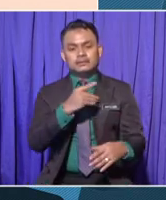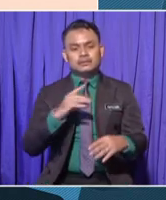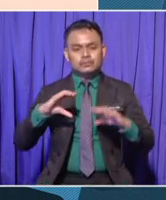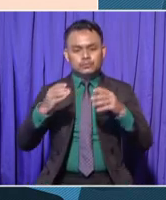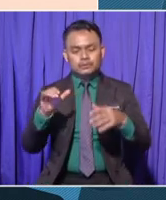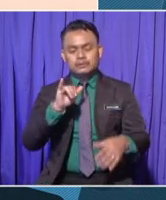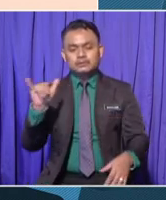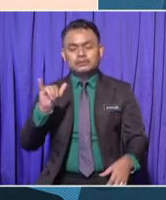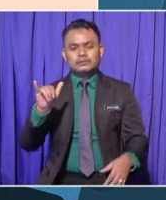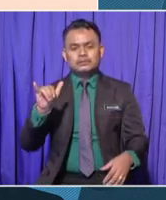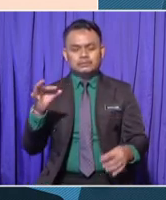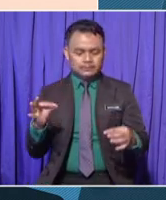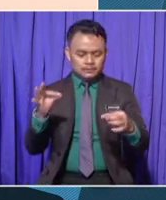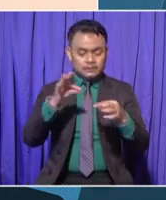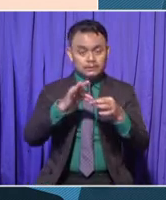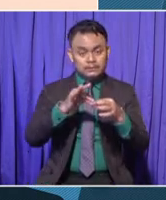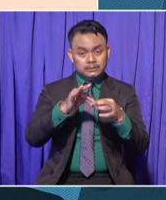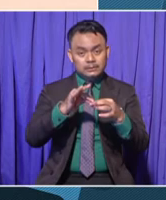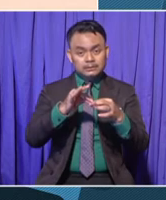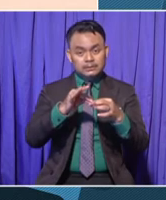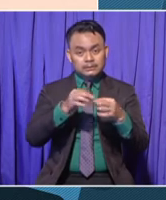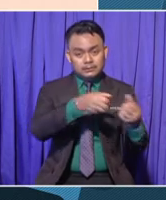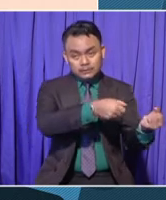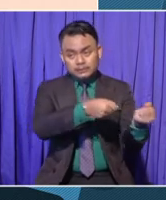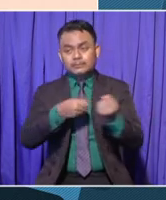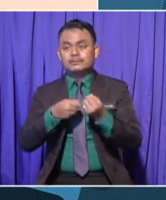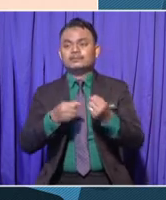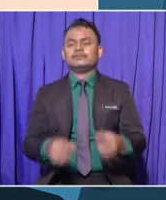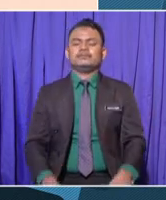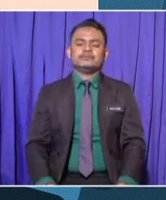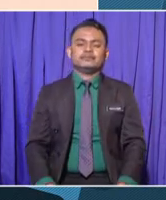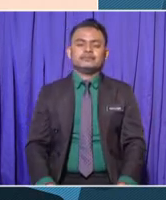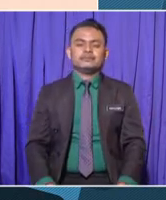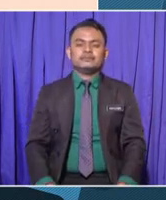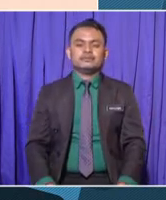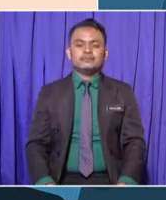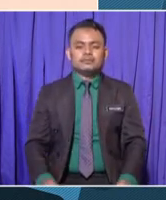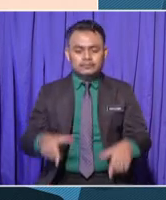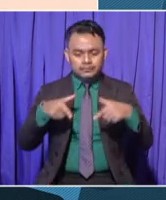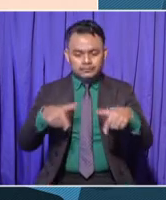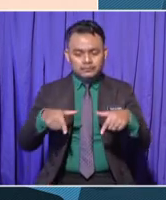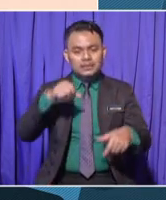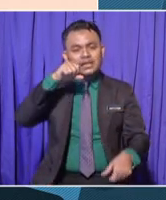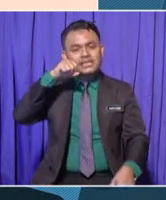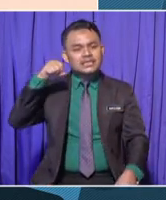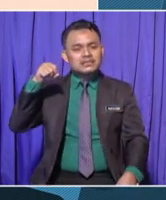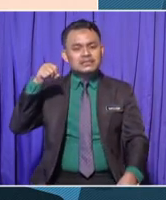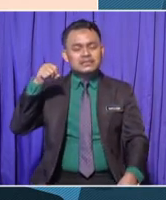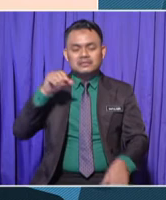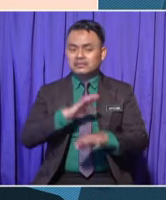A needle attract. A satay stick does not